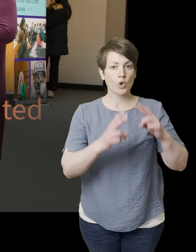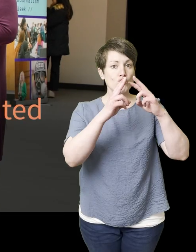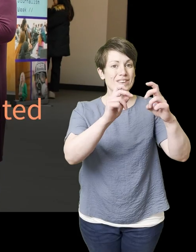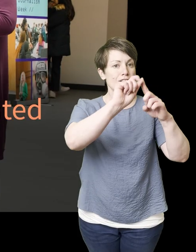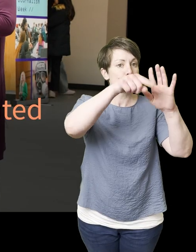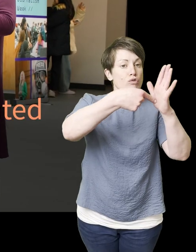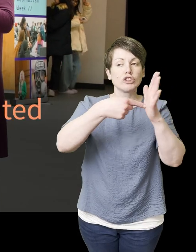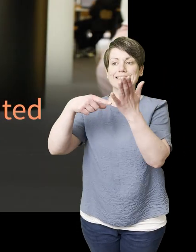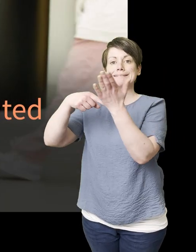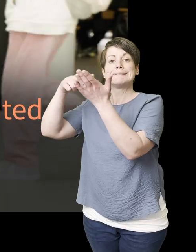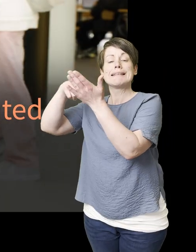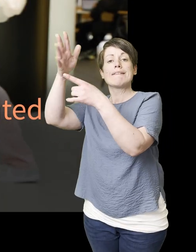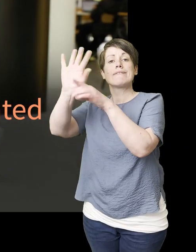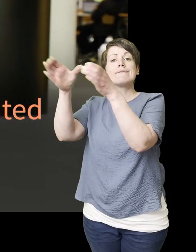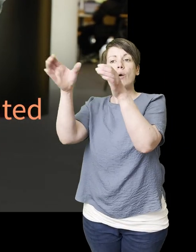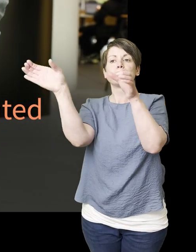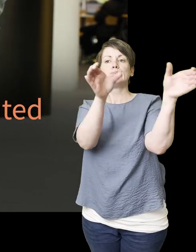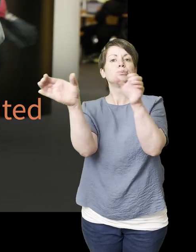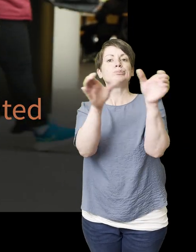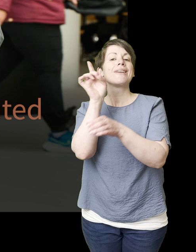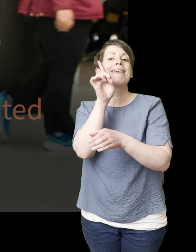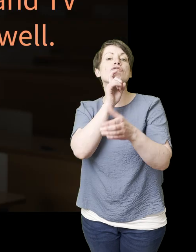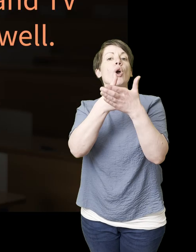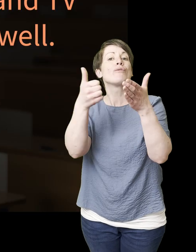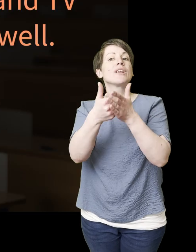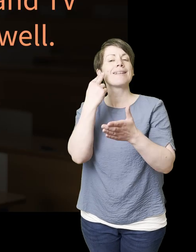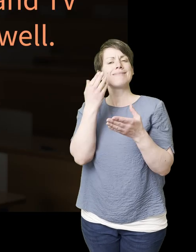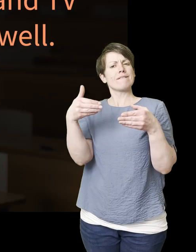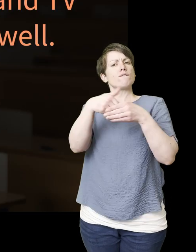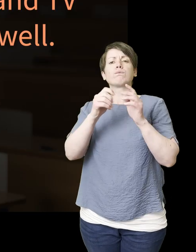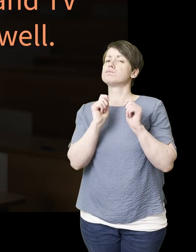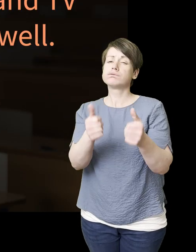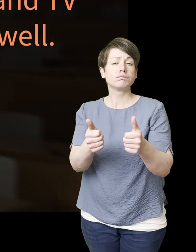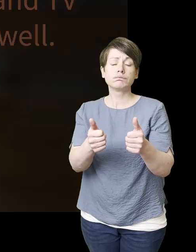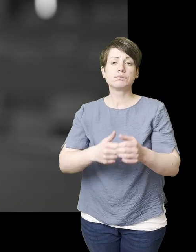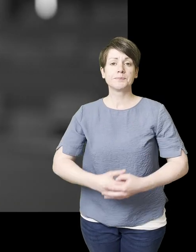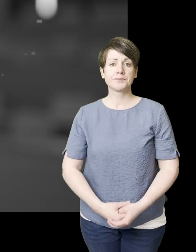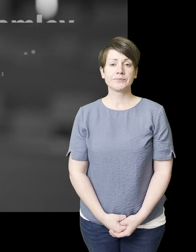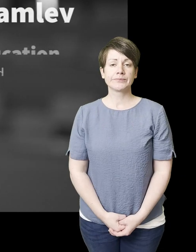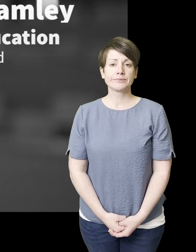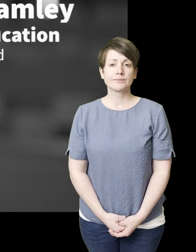Deaf people are underrepresented in research and often overlooked by the film and TV industry as well.